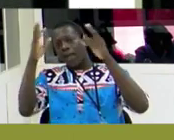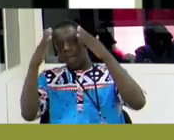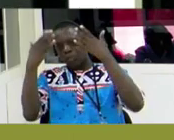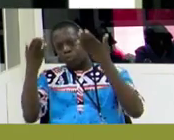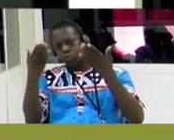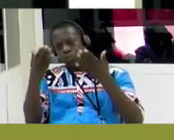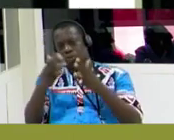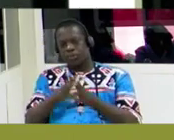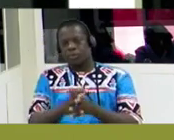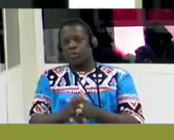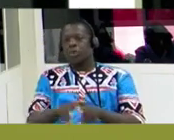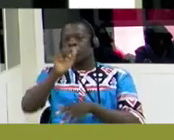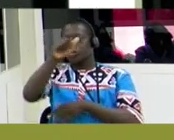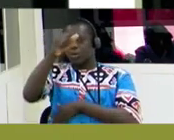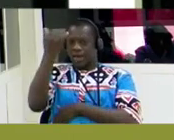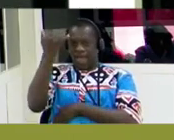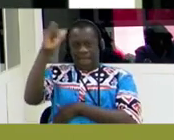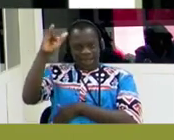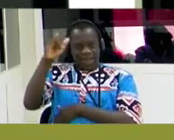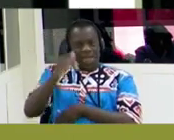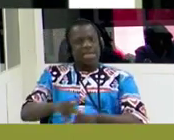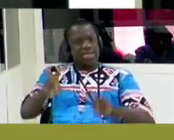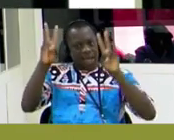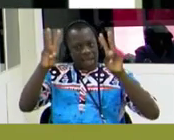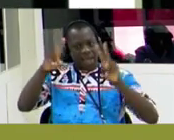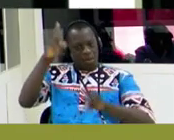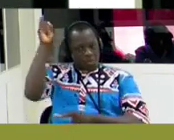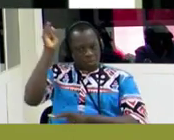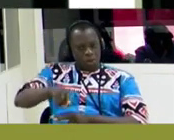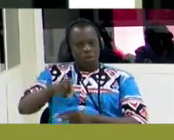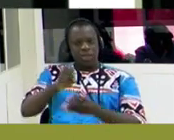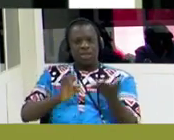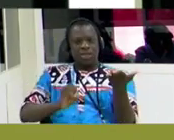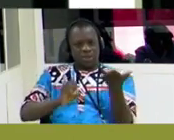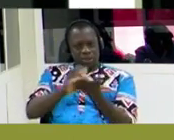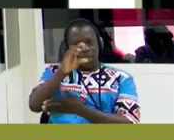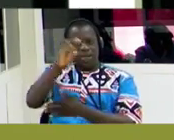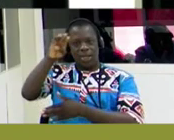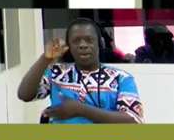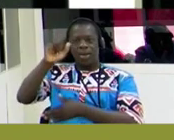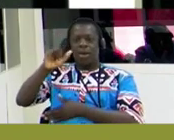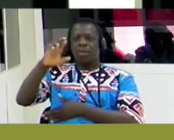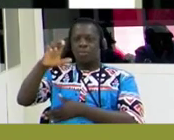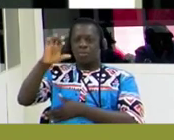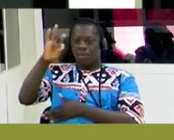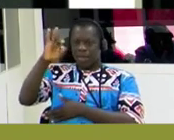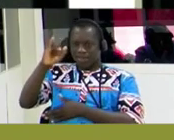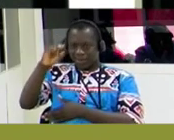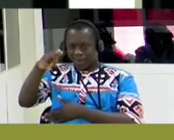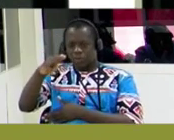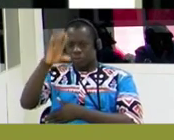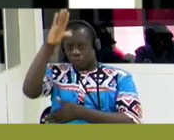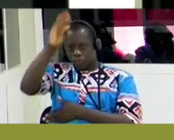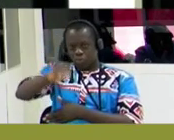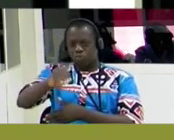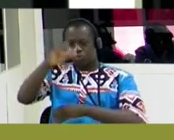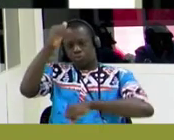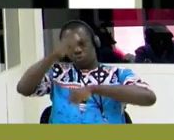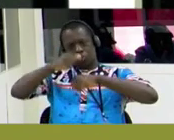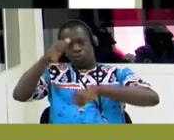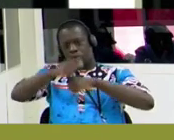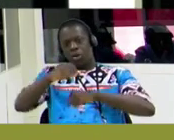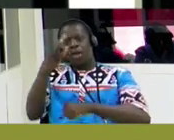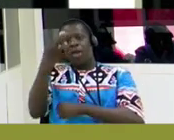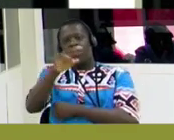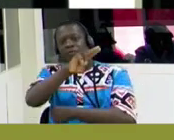that Yajame must have ordered Martin to go and carry out this torture? Yeah. If not Yajame,